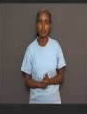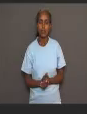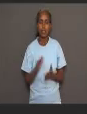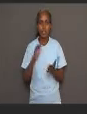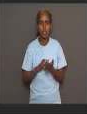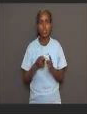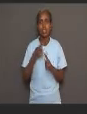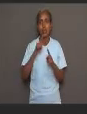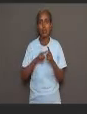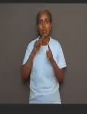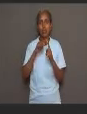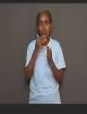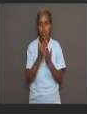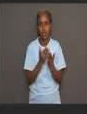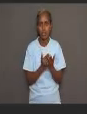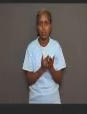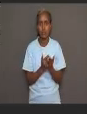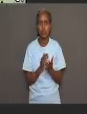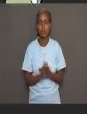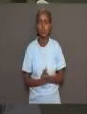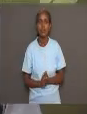Let's get back to our lesson.